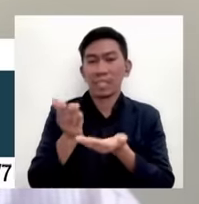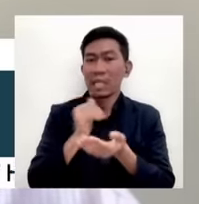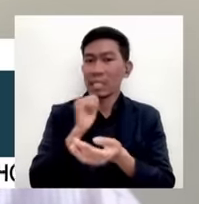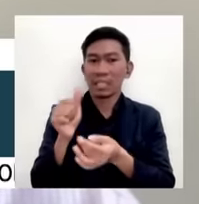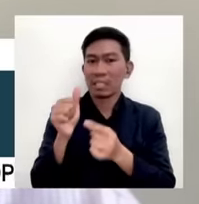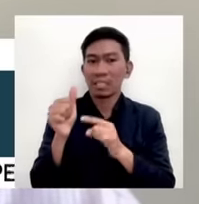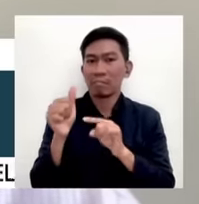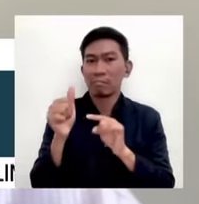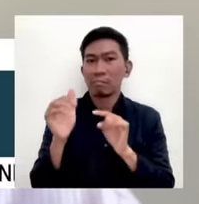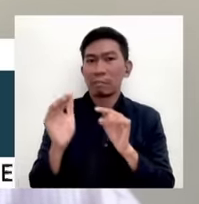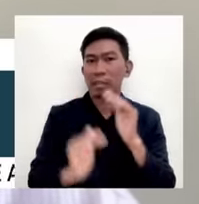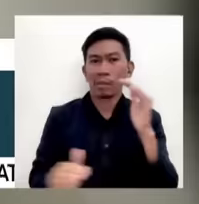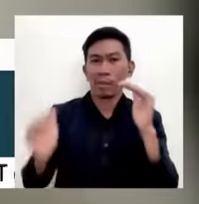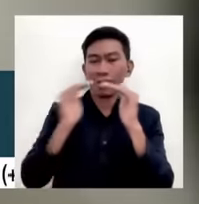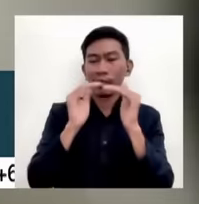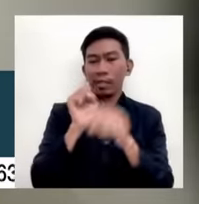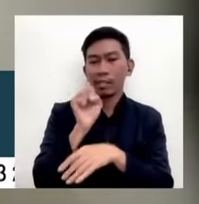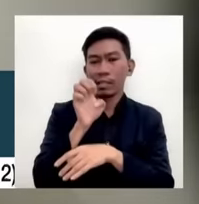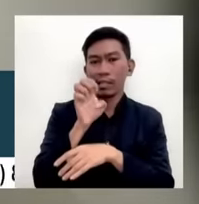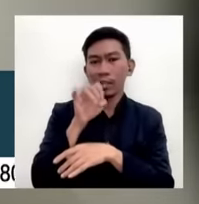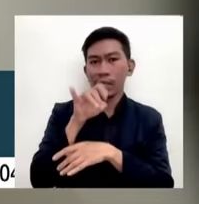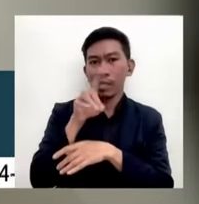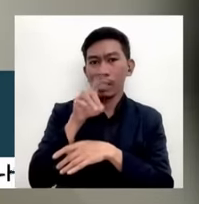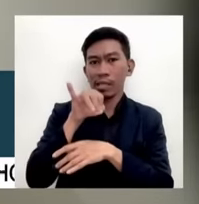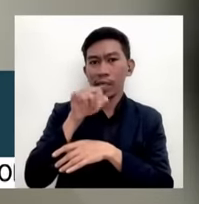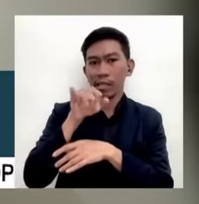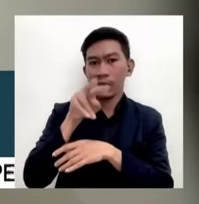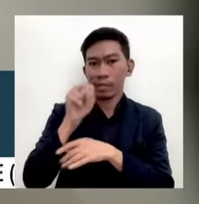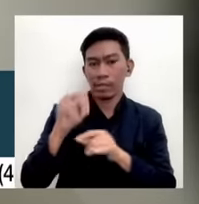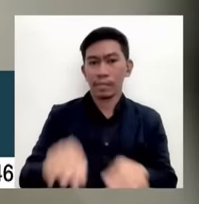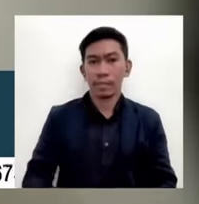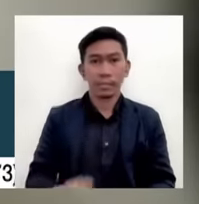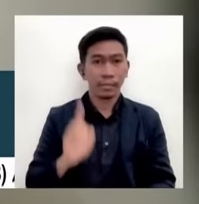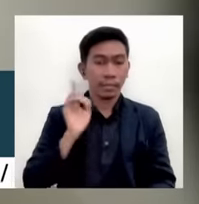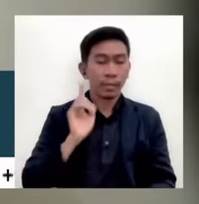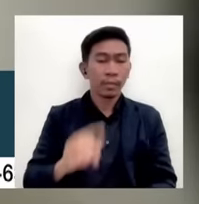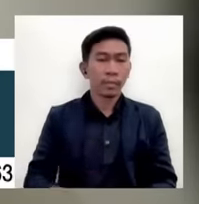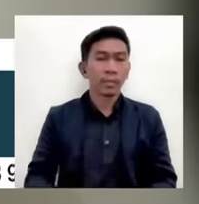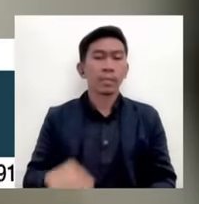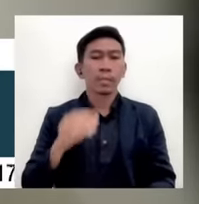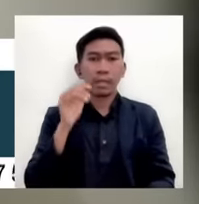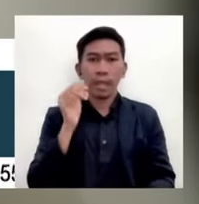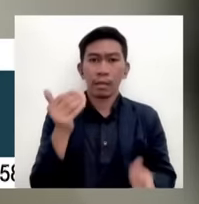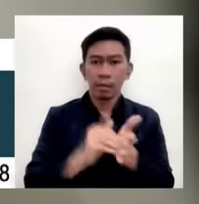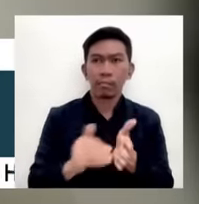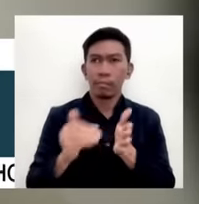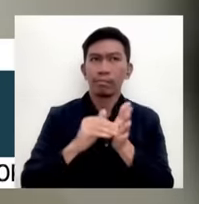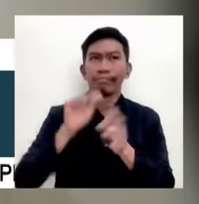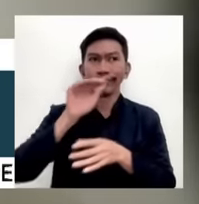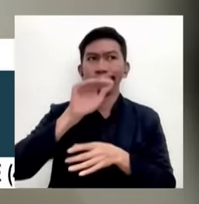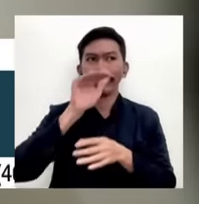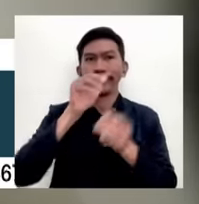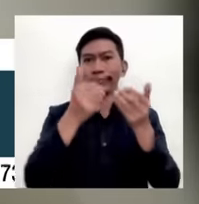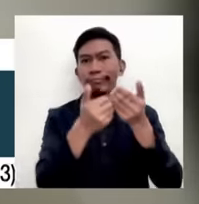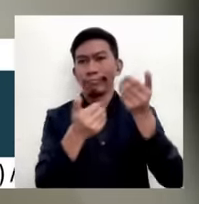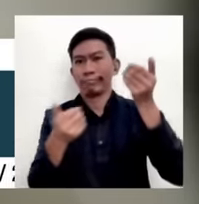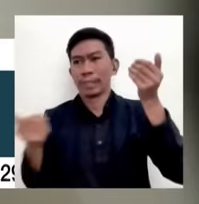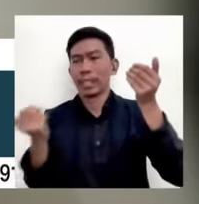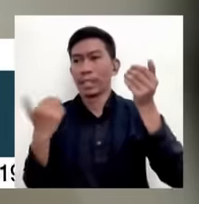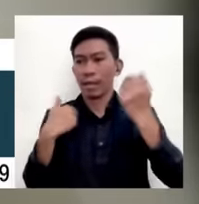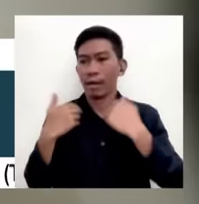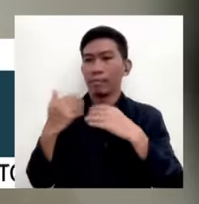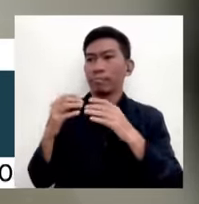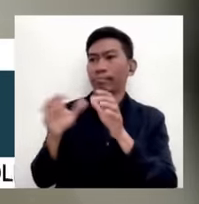that level. He keeps on reiterating his call for secession and there are actually movements that would